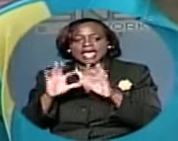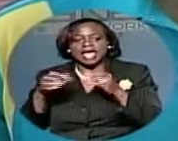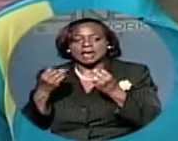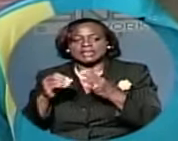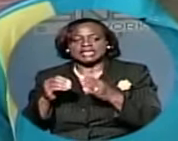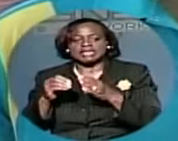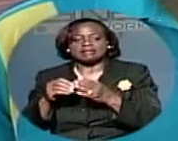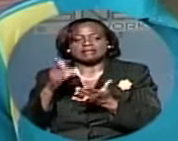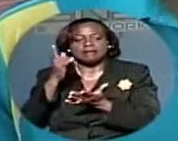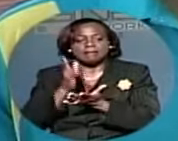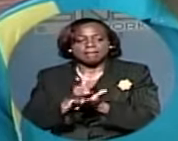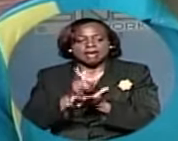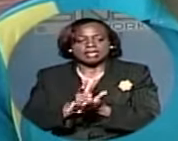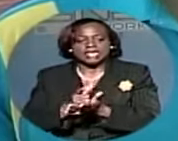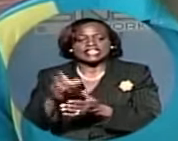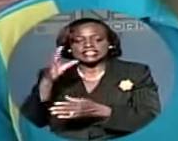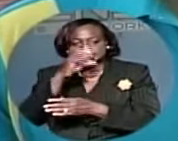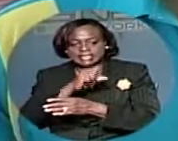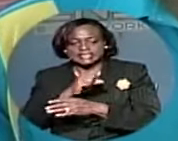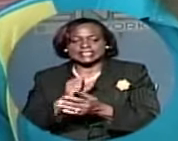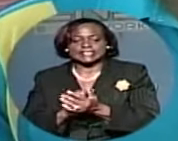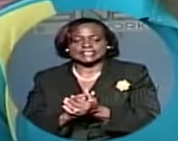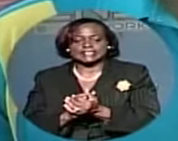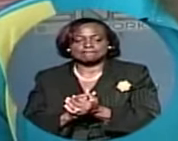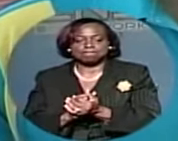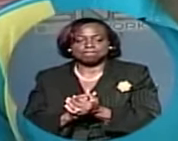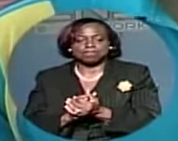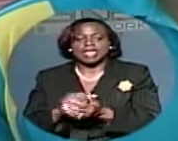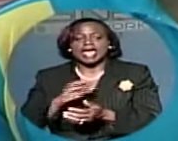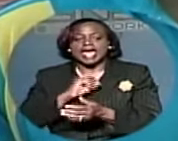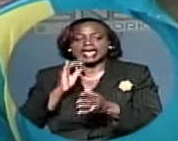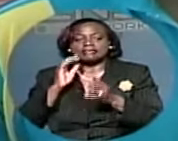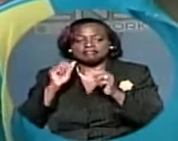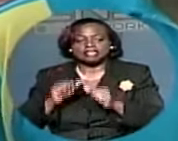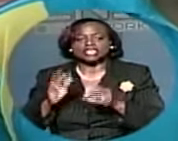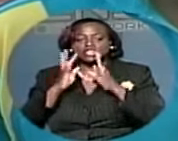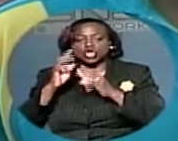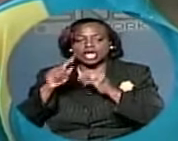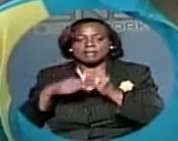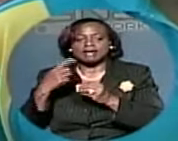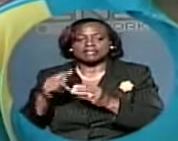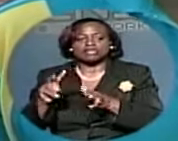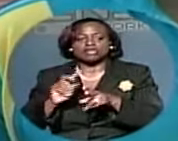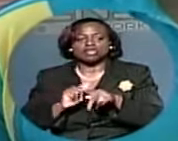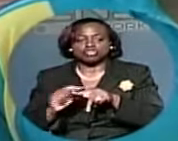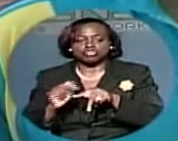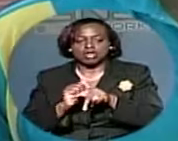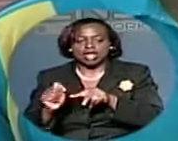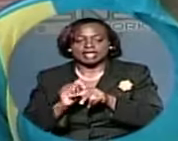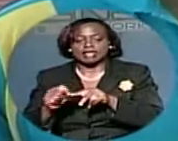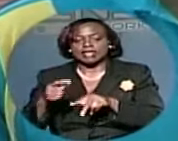number of parking spaces based on your capacity, right? But I can speak specifically to the track, knowing that it's a process for the